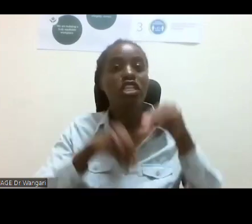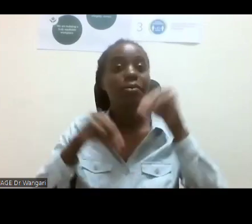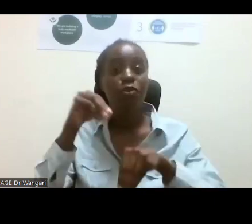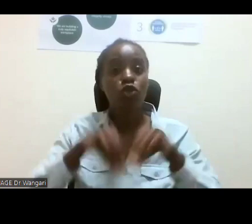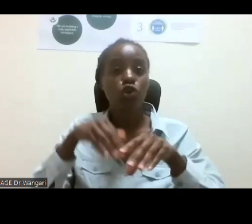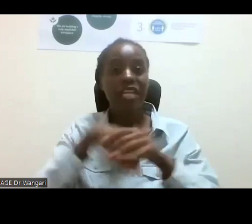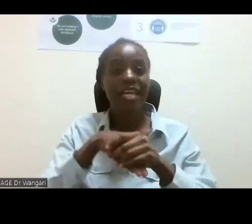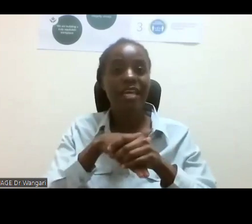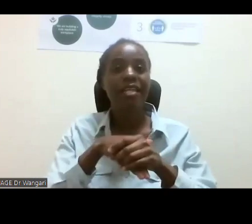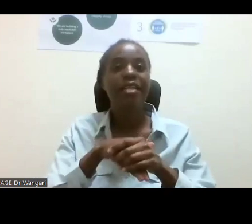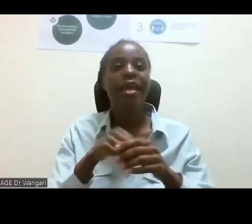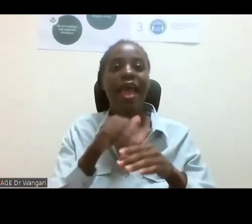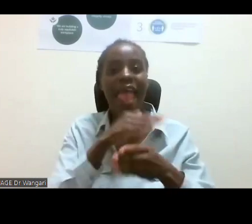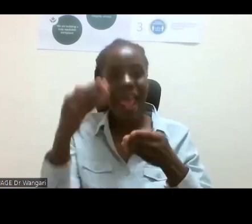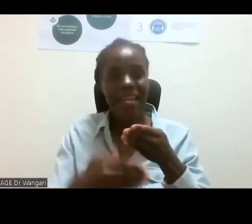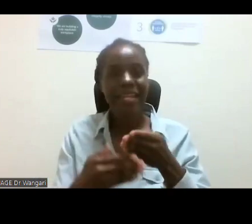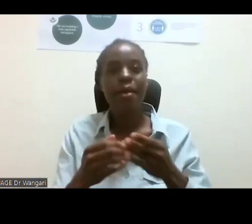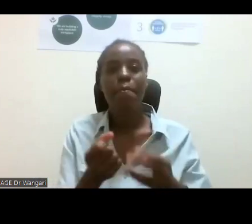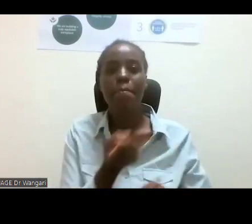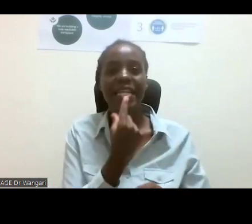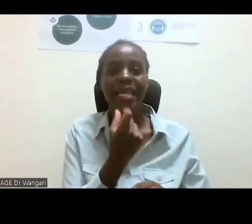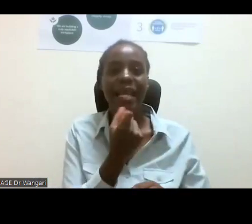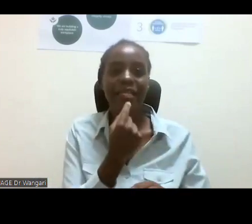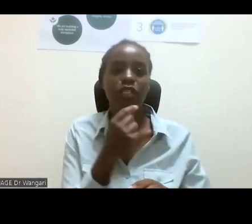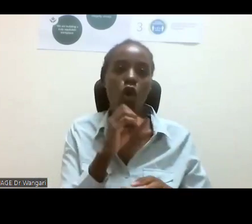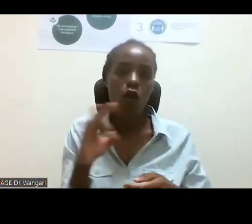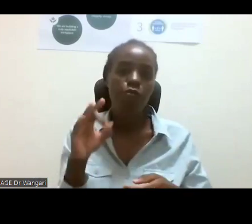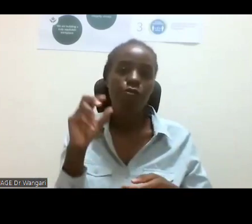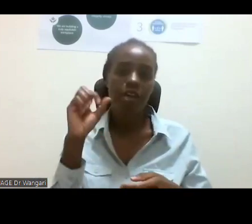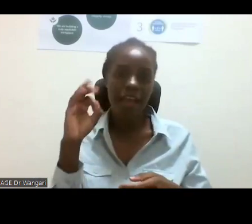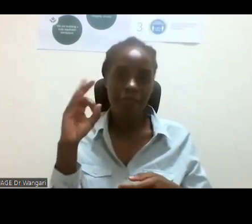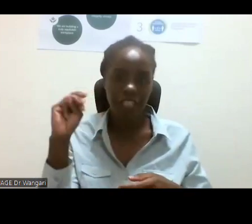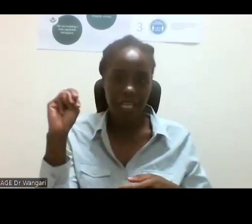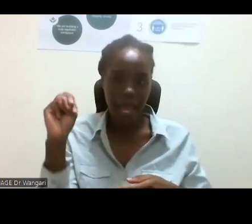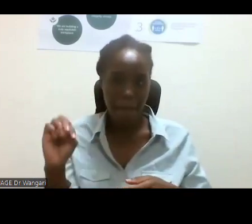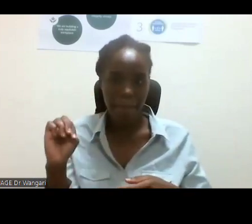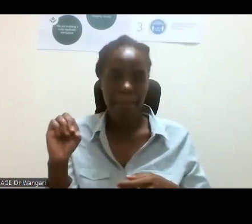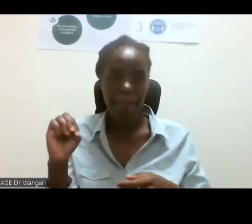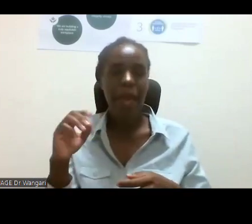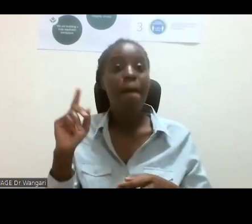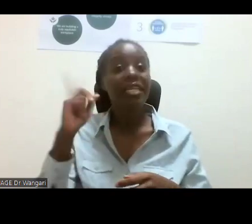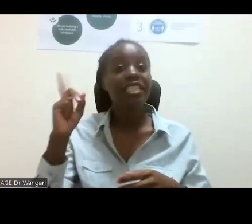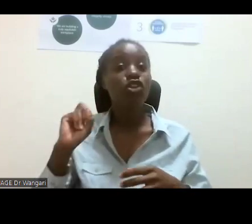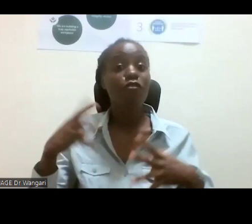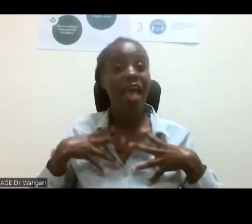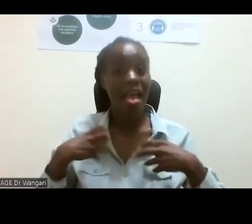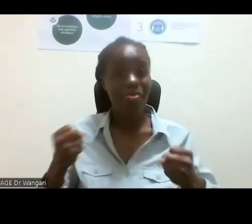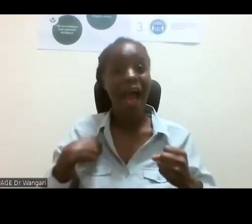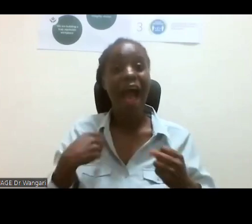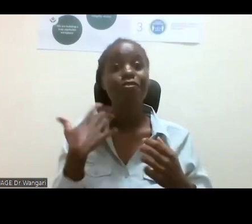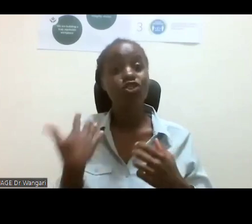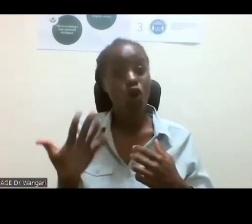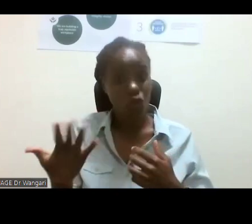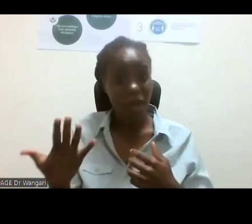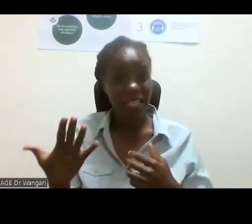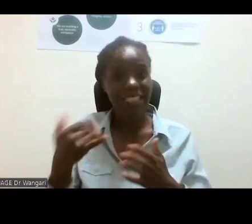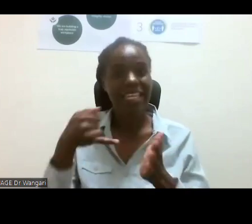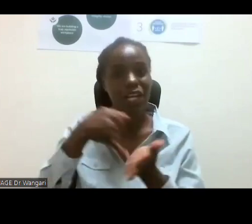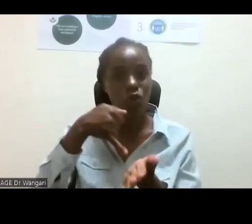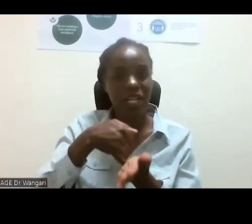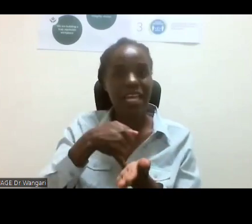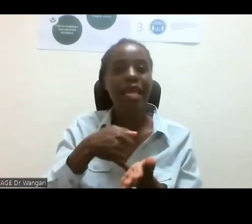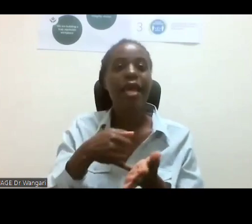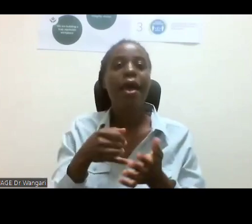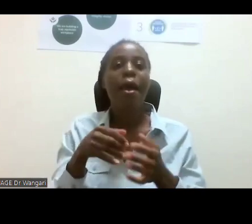handling FGM complications. Some of the documents the ministry has developed include FGM prevention and management of health complications